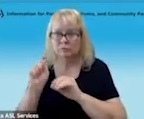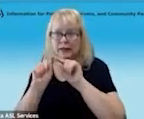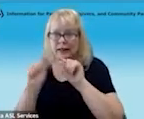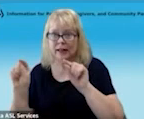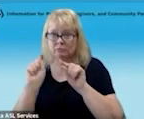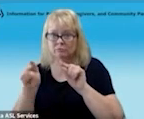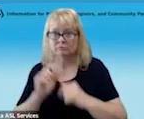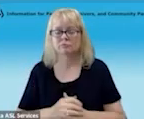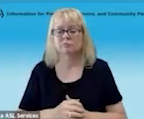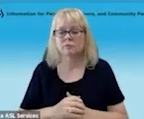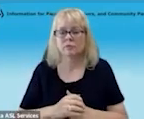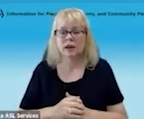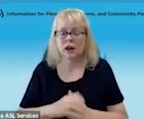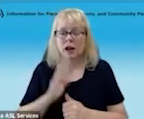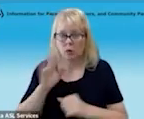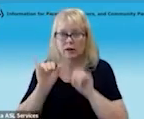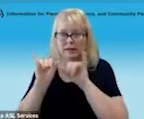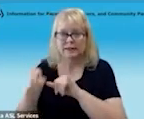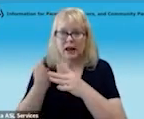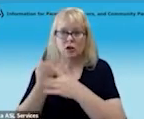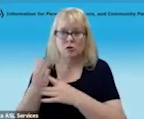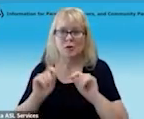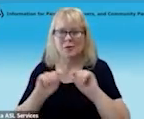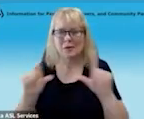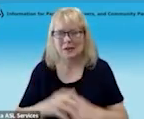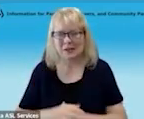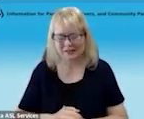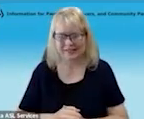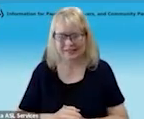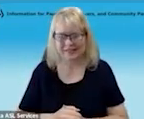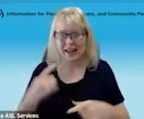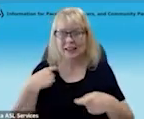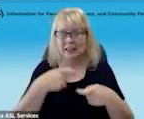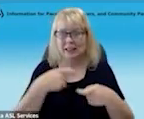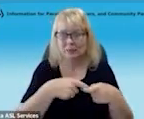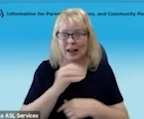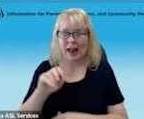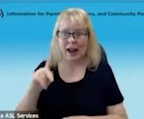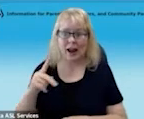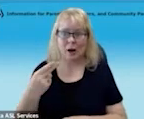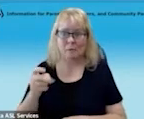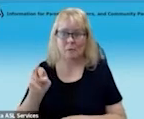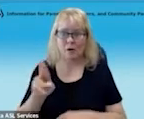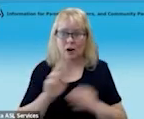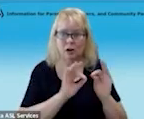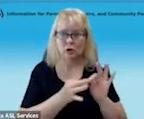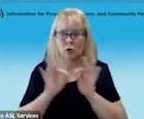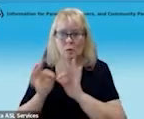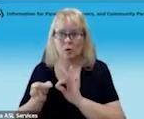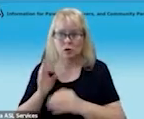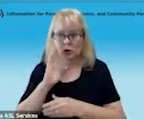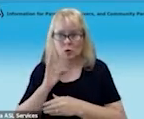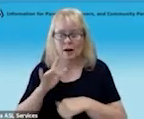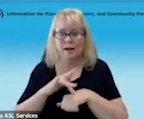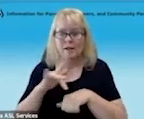closed captioning in English and Spanish. If you need these services, please click the link in the chat box. We will